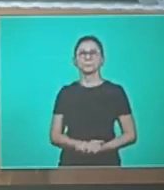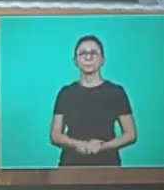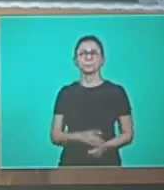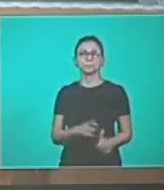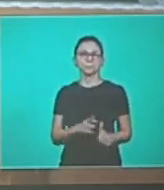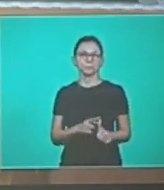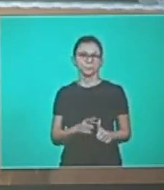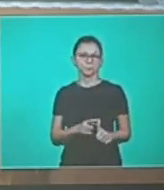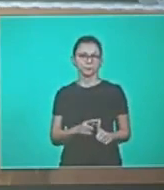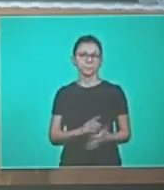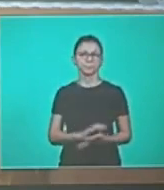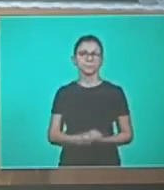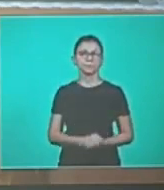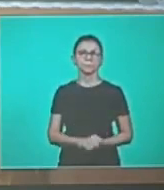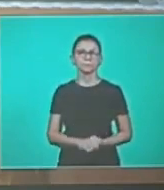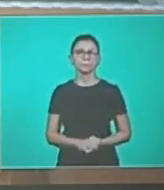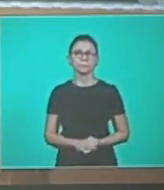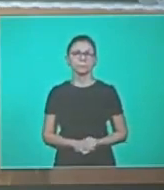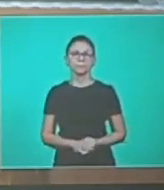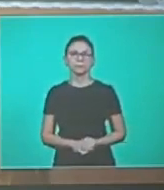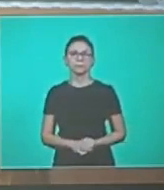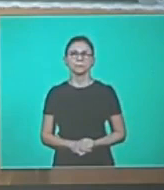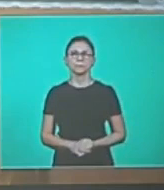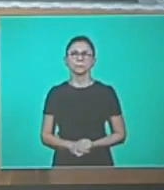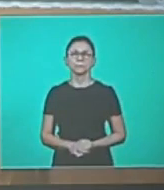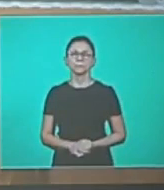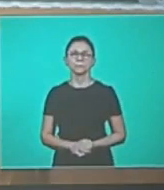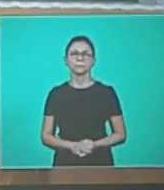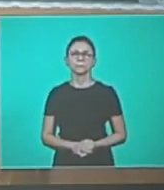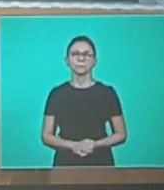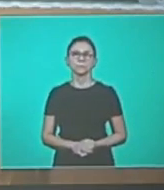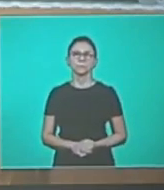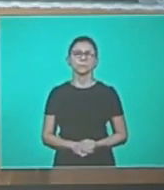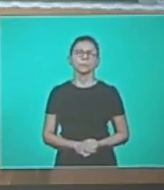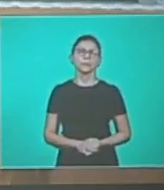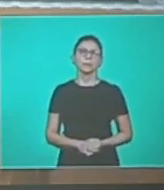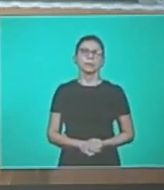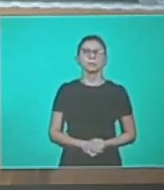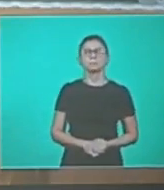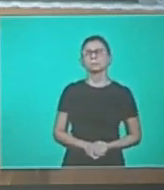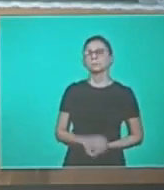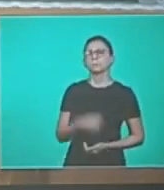Reminding everyone that the announcements made here